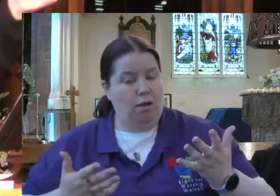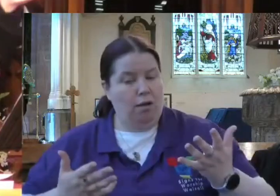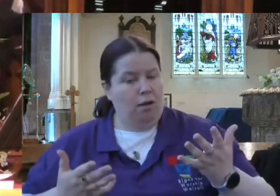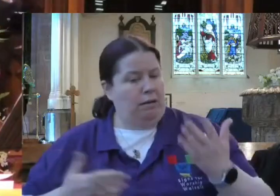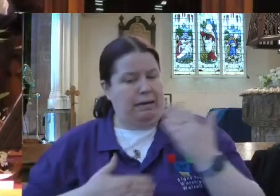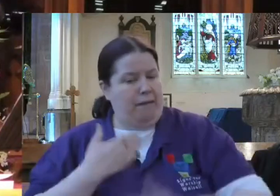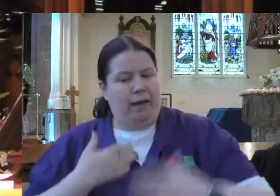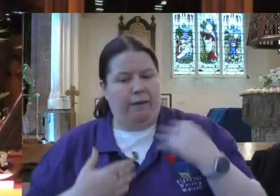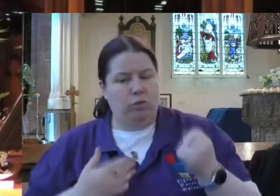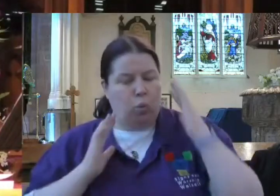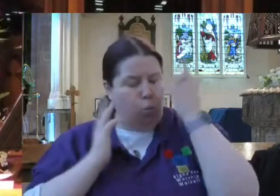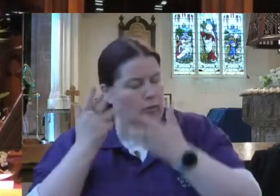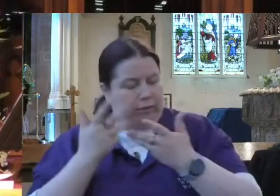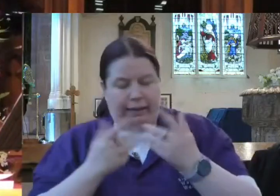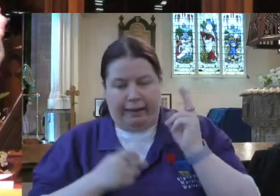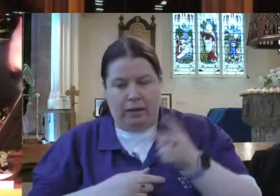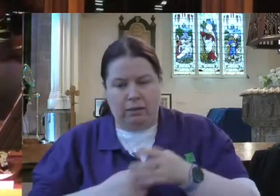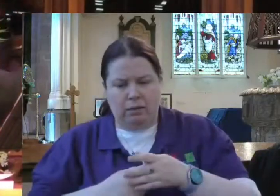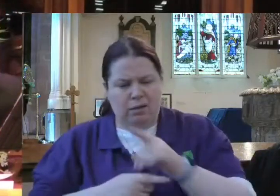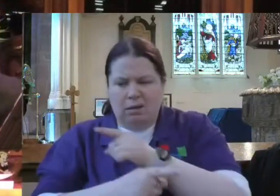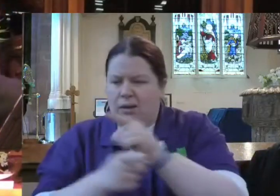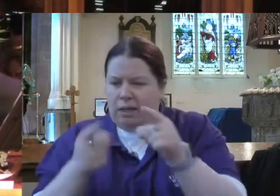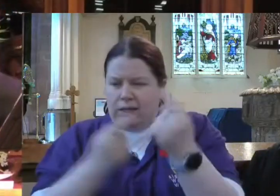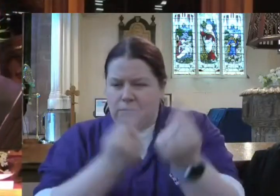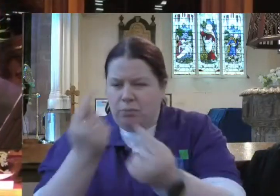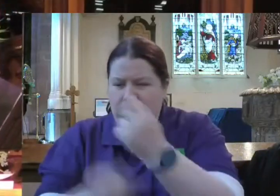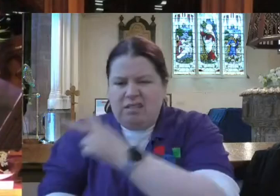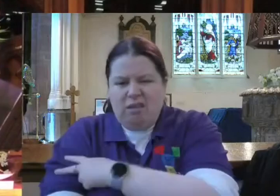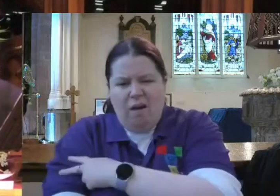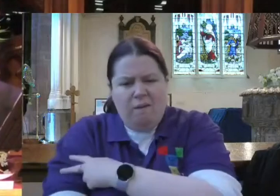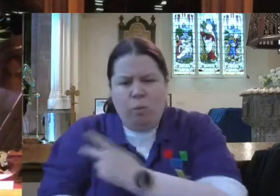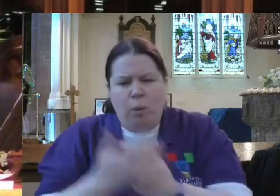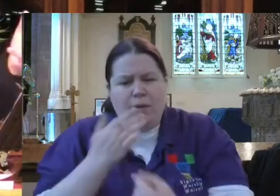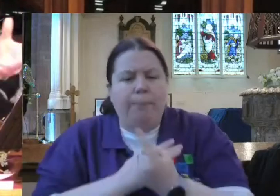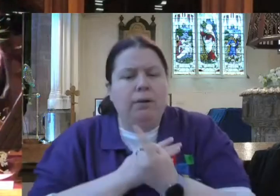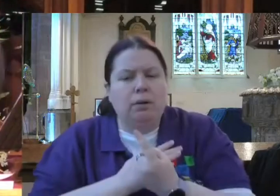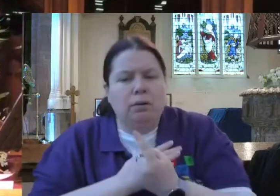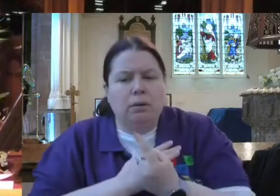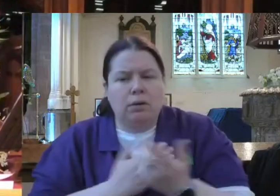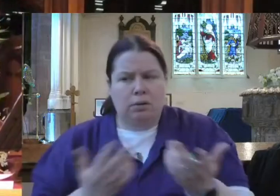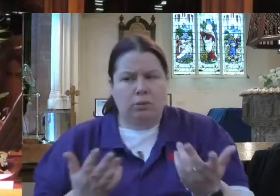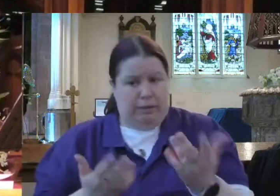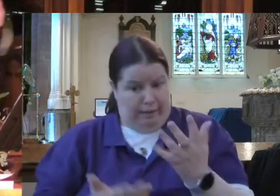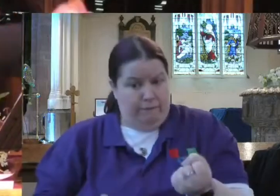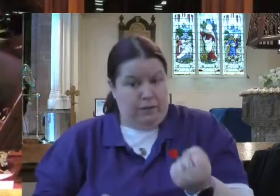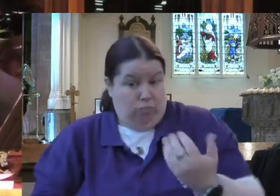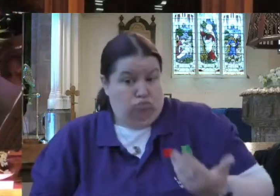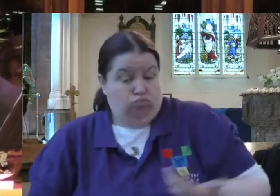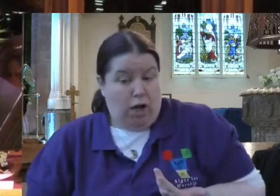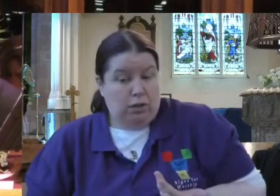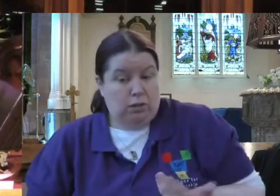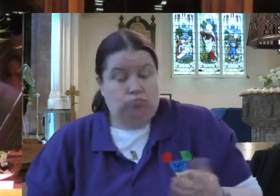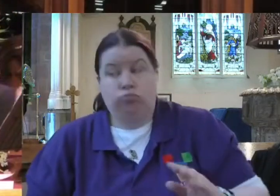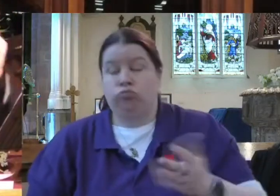have to worry about anything again, what would happen to their employees? Would they have the same rights and the same bonuses if they sold the